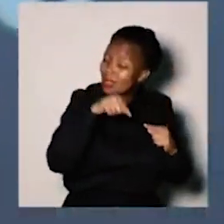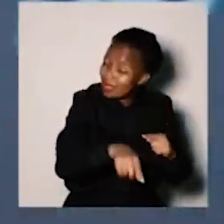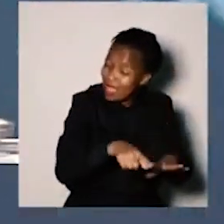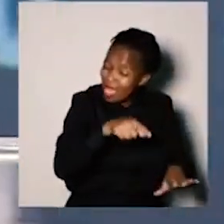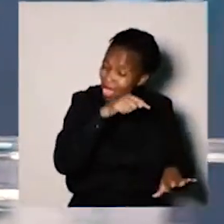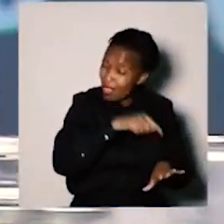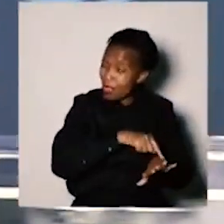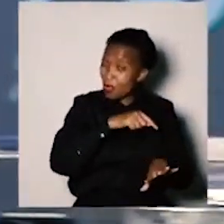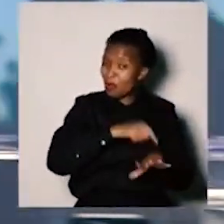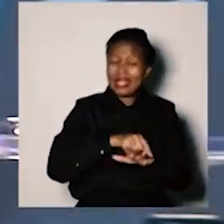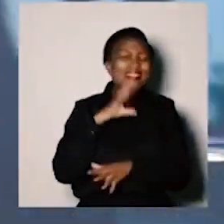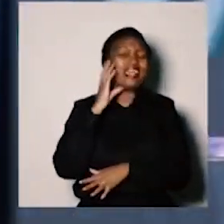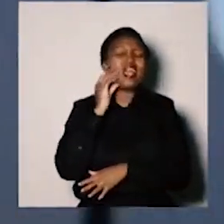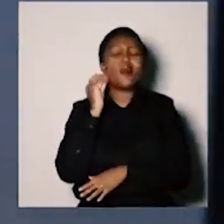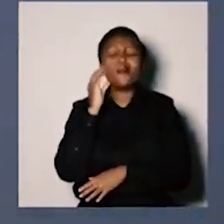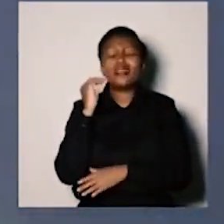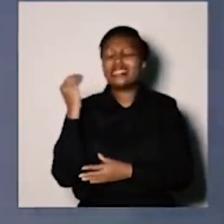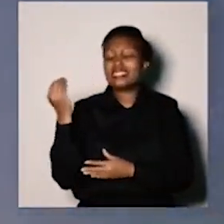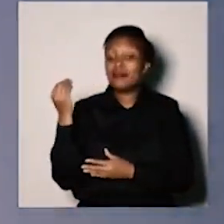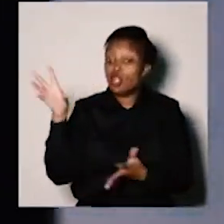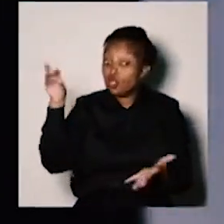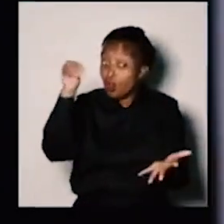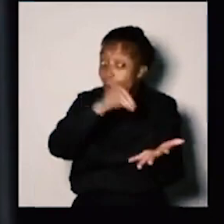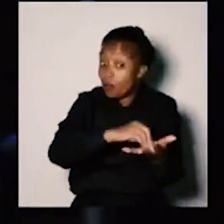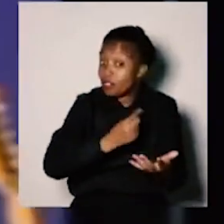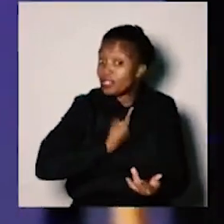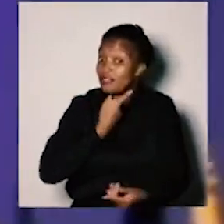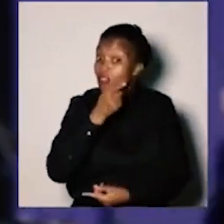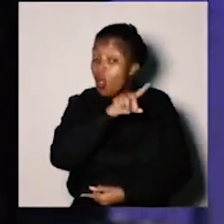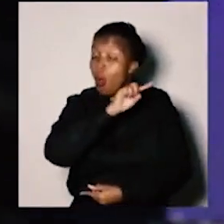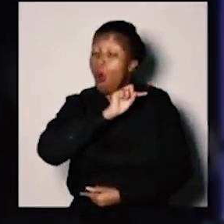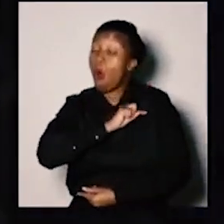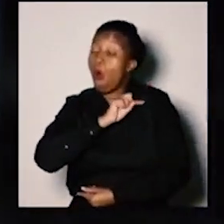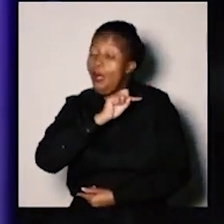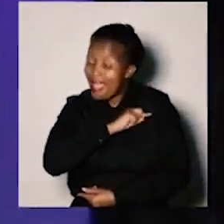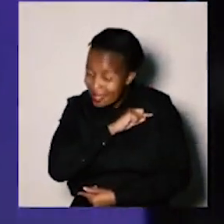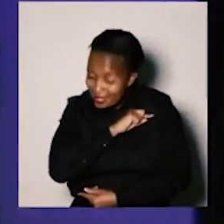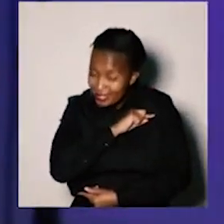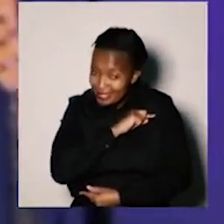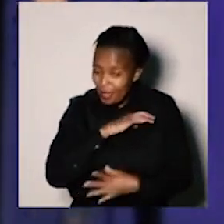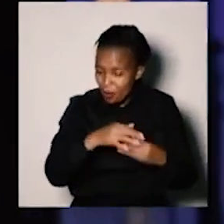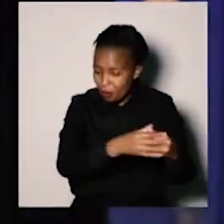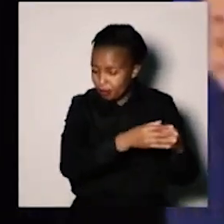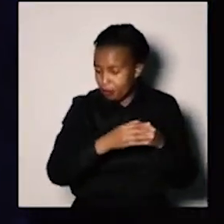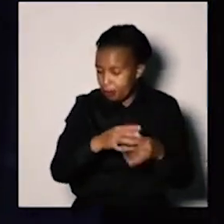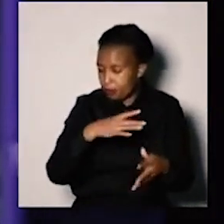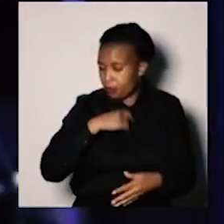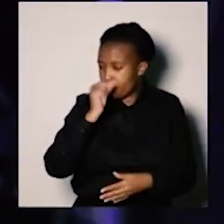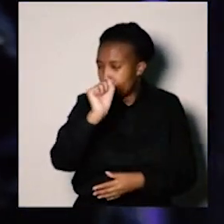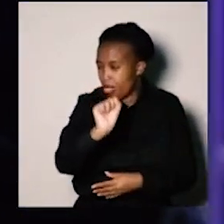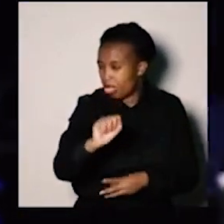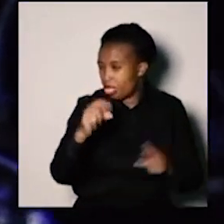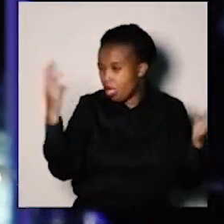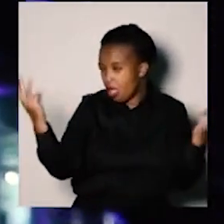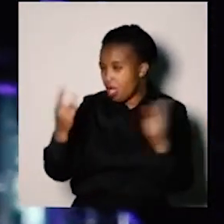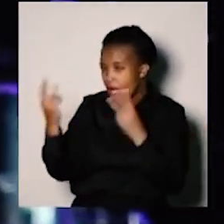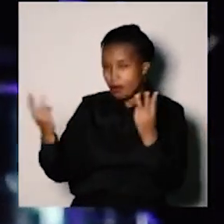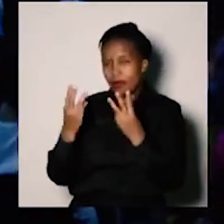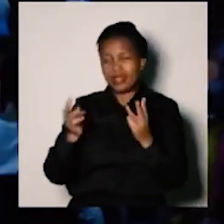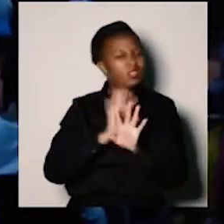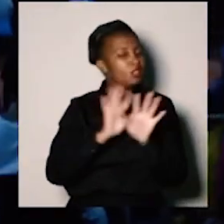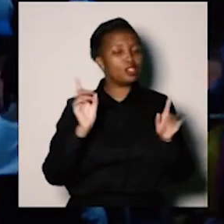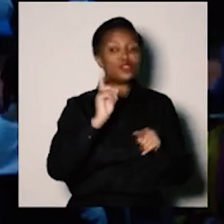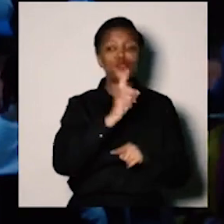you spend money. You've placed yourself here because you want to take care of your soul. There are people who, this is not their